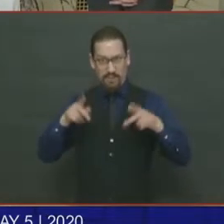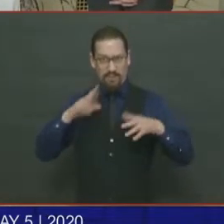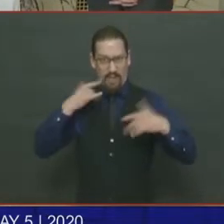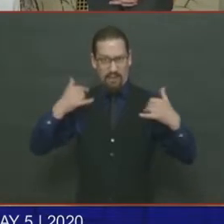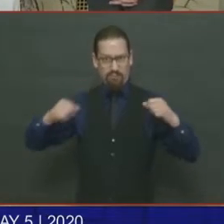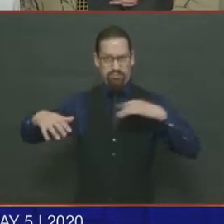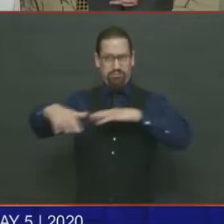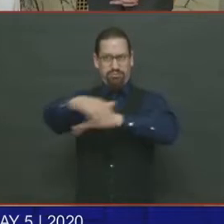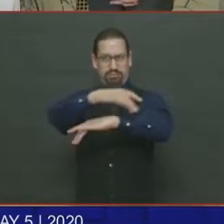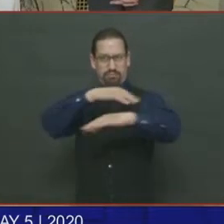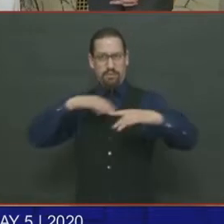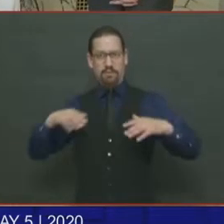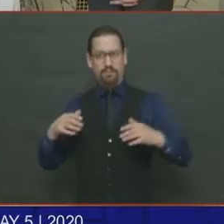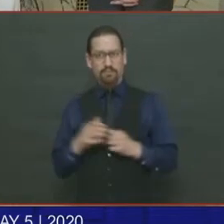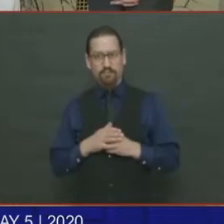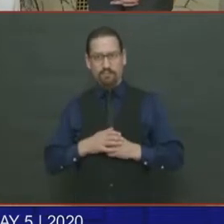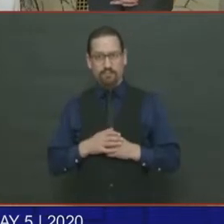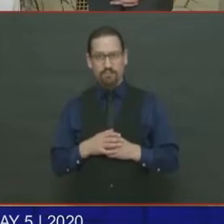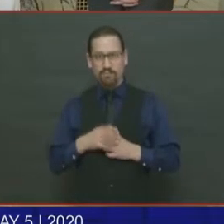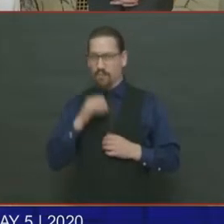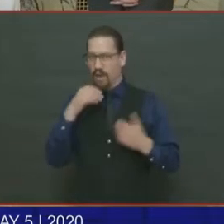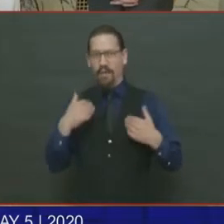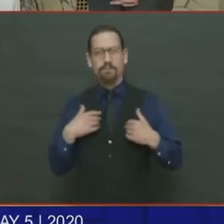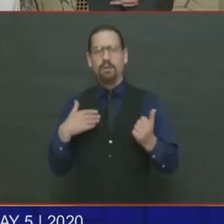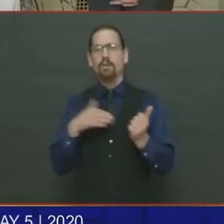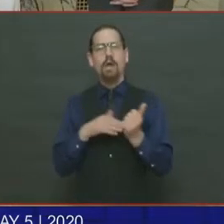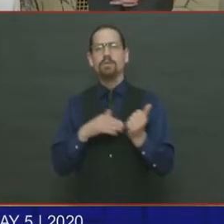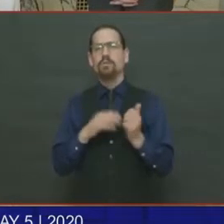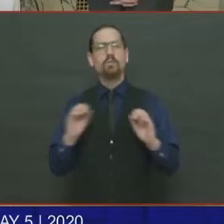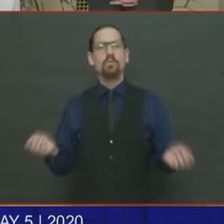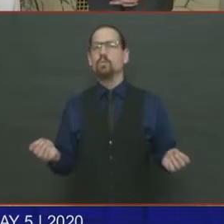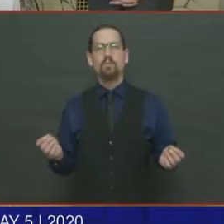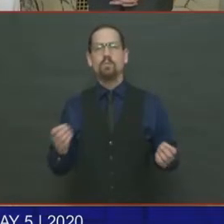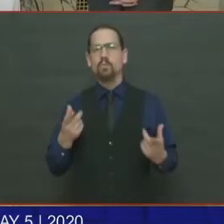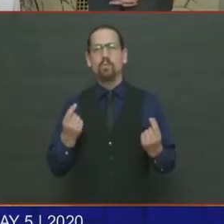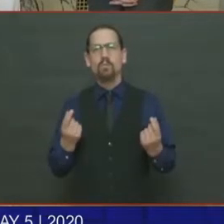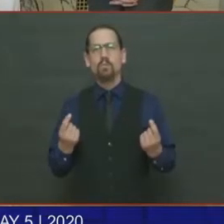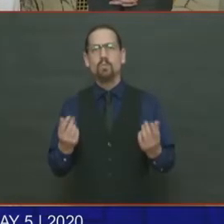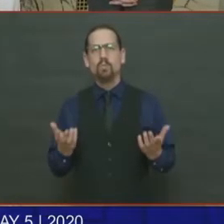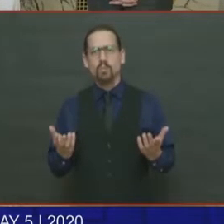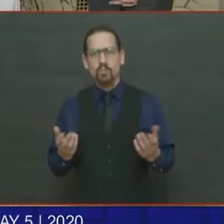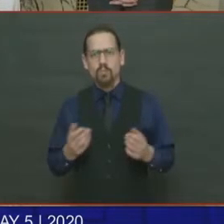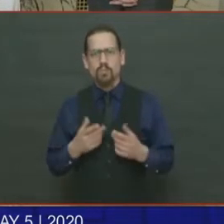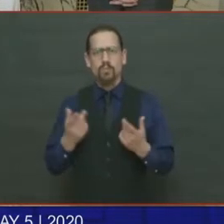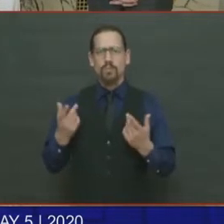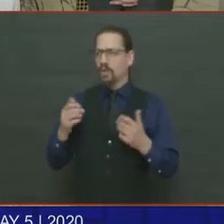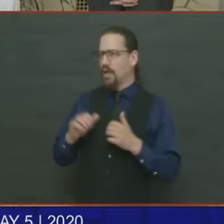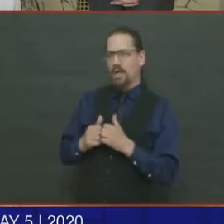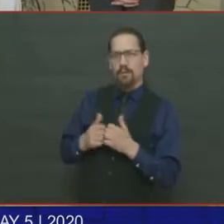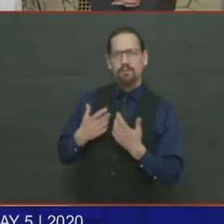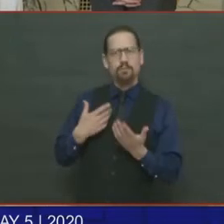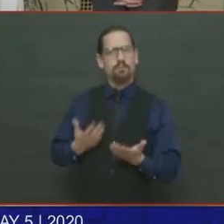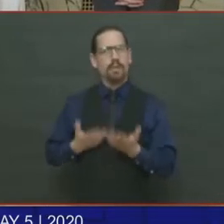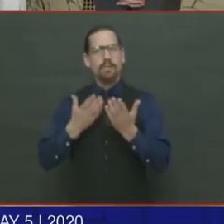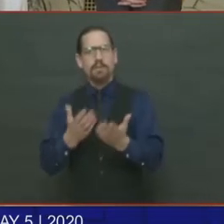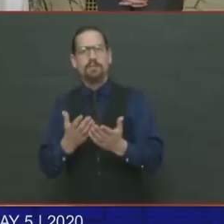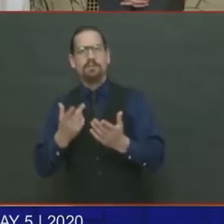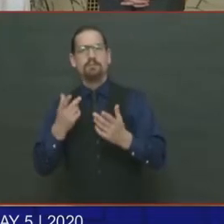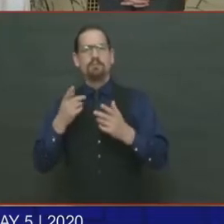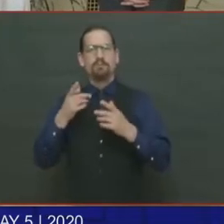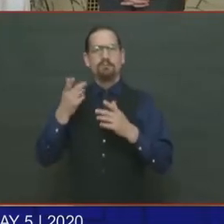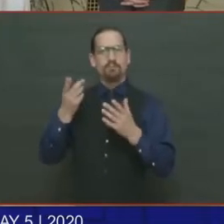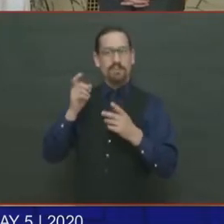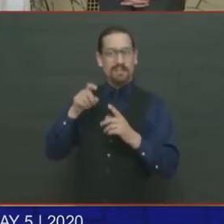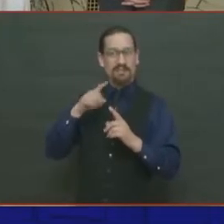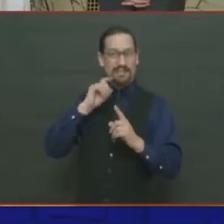primary care doctor? Further, have you considered Dorca's offer to provide translation services at these sites?